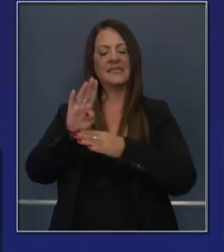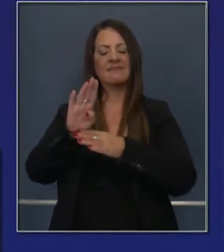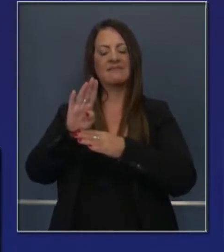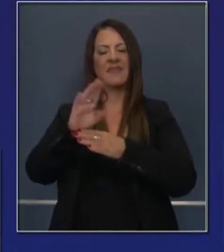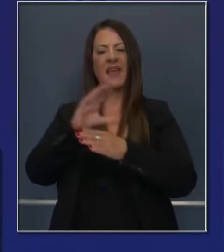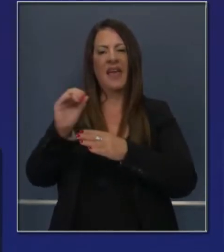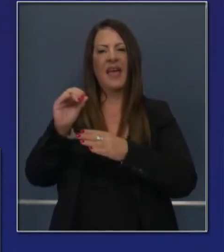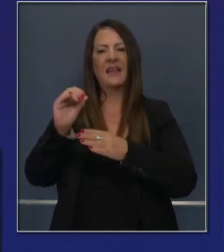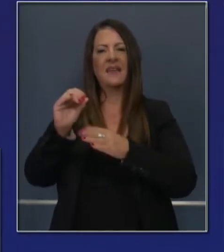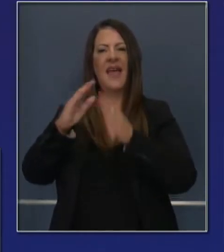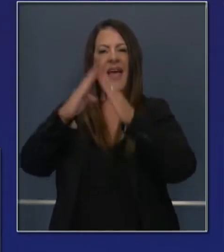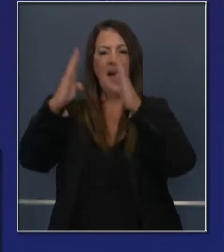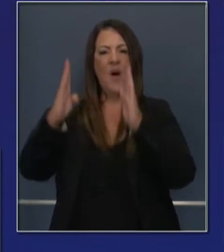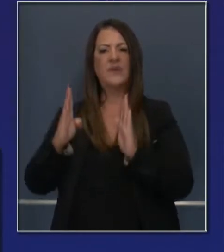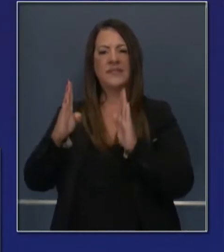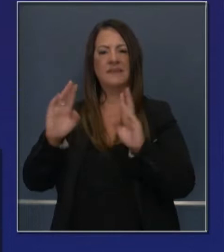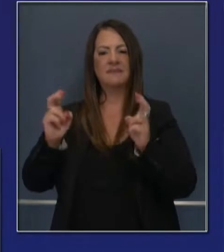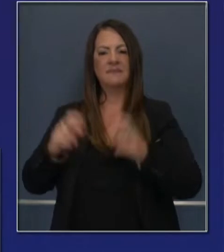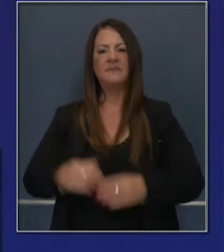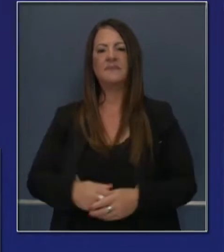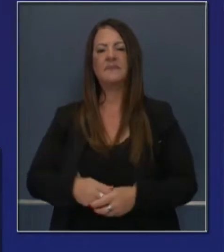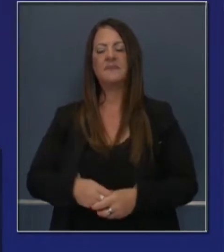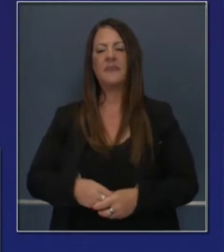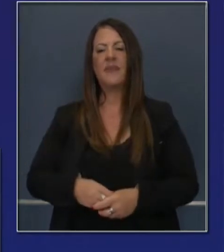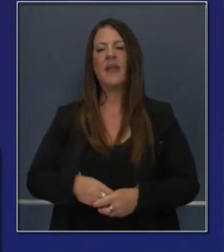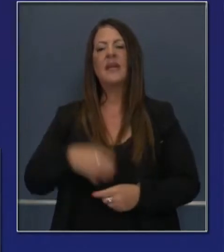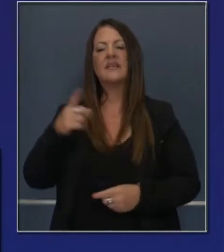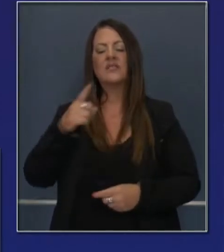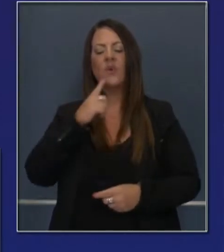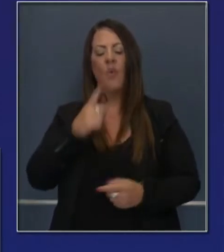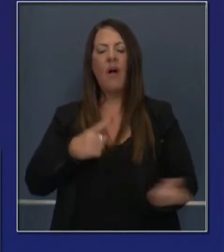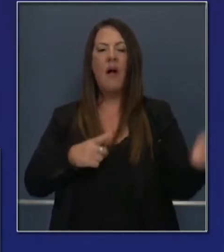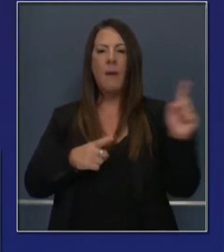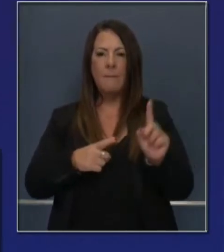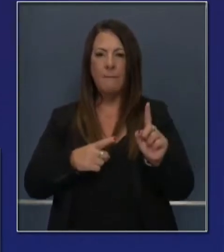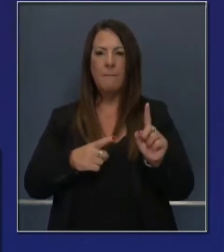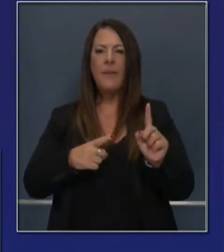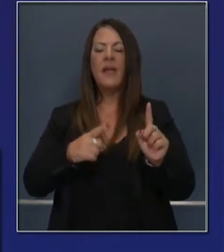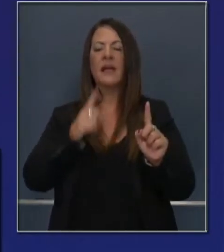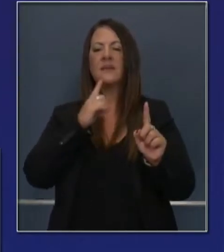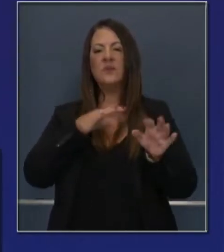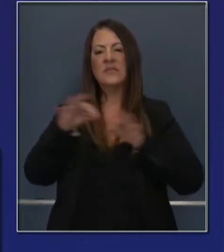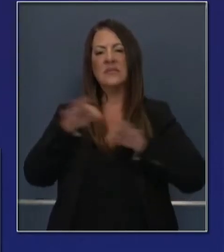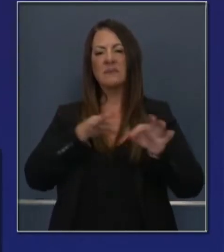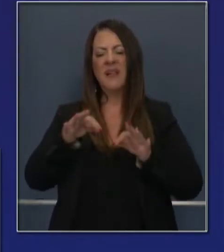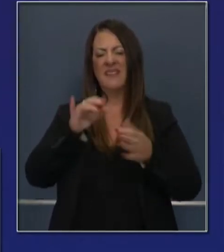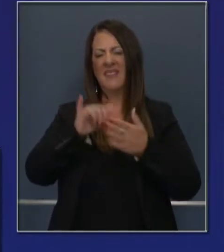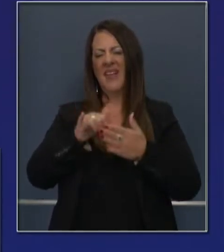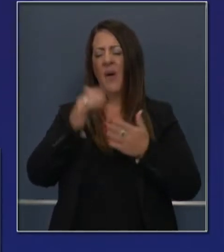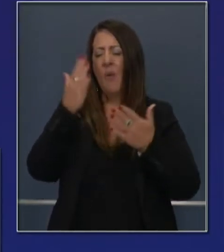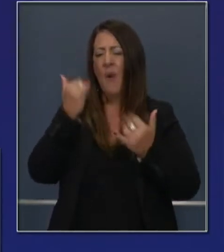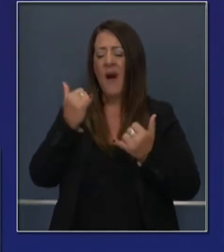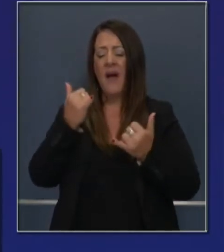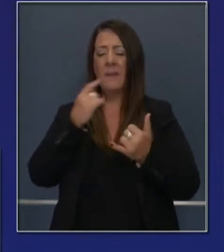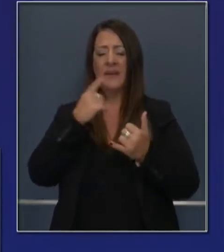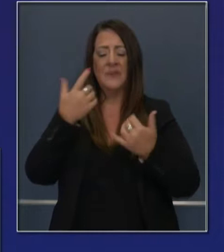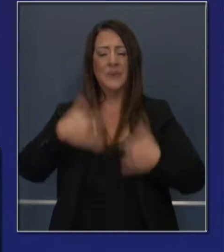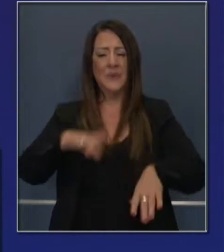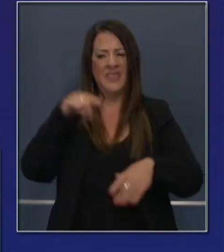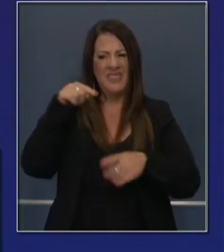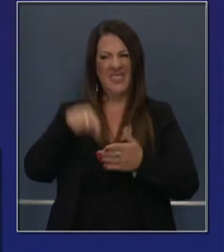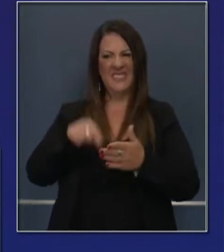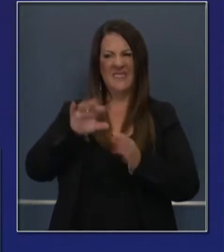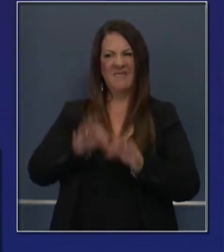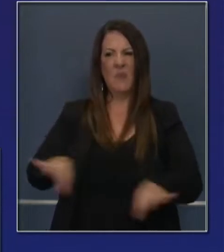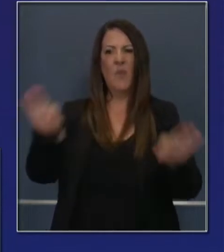is dynamic, up and running, and means something. And I say means something to everybody, every Californian. You'll see the